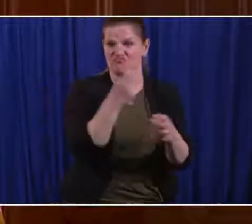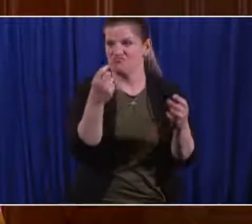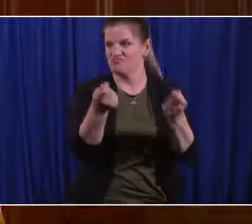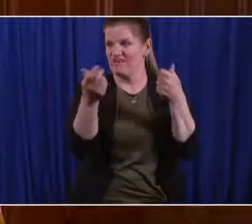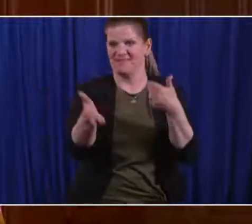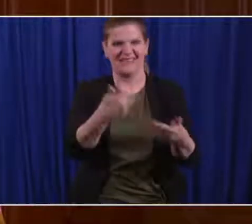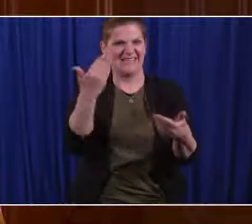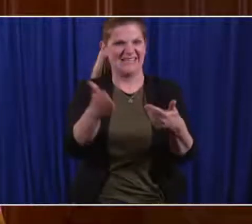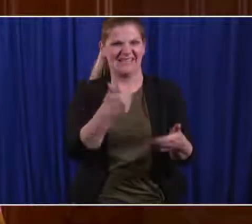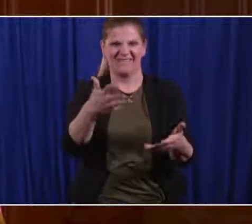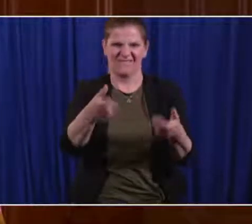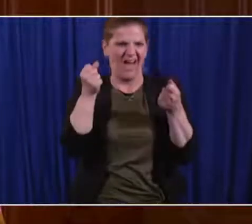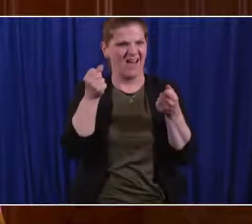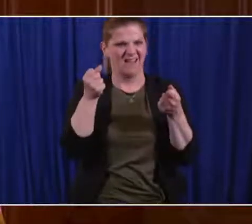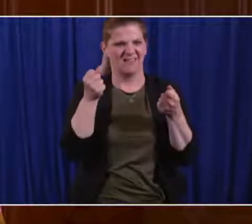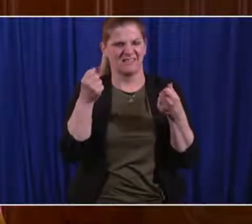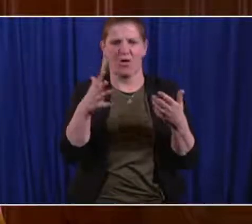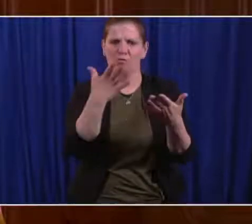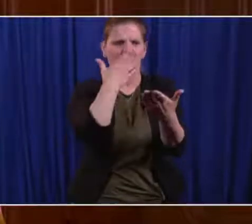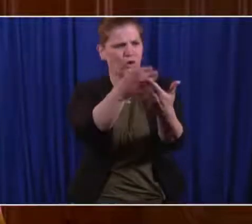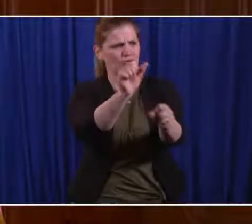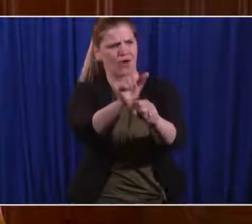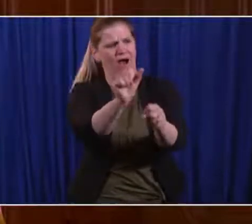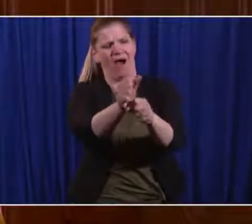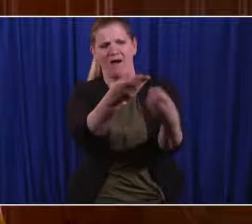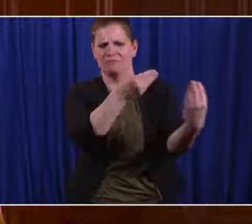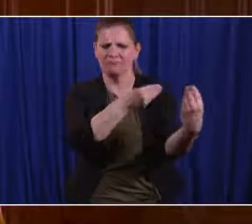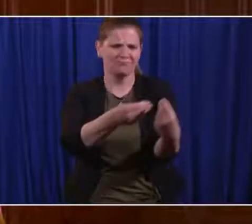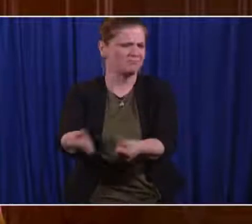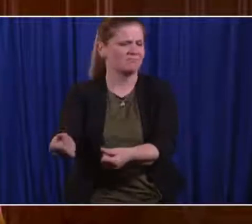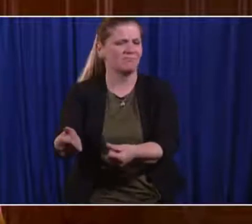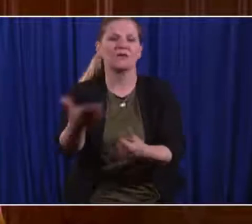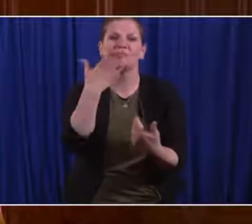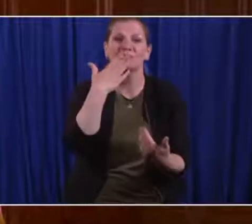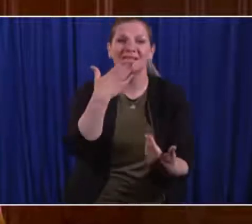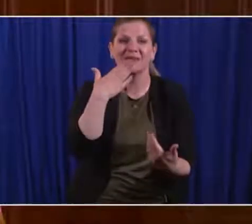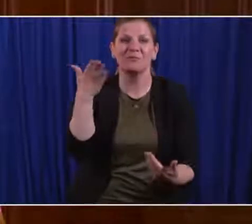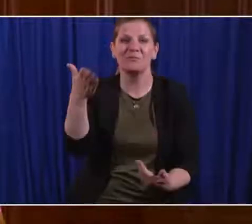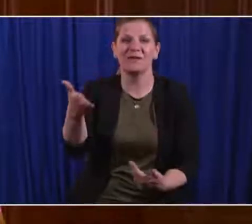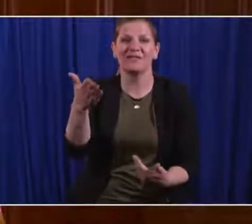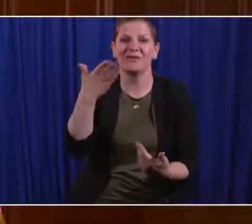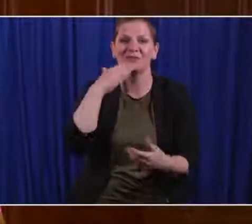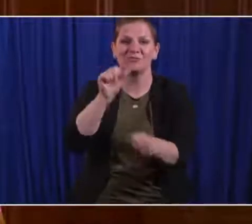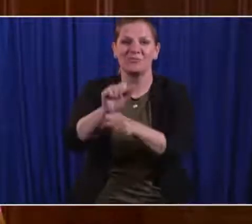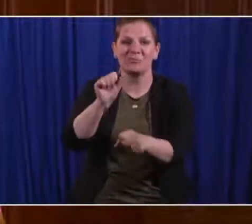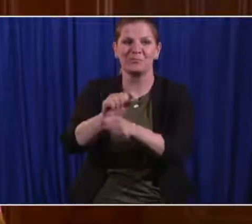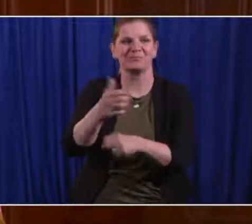very well run and very efficient. Director, thank you very much. Thanks for being there. Governor.